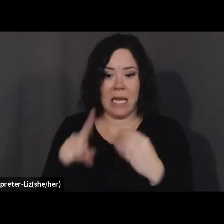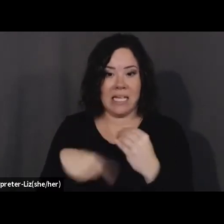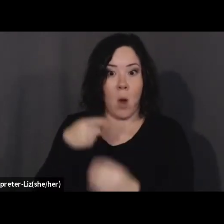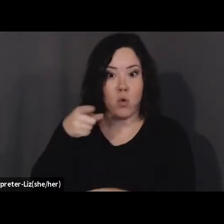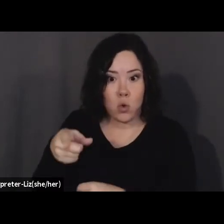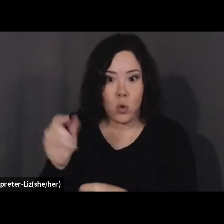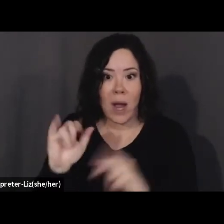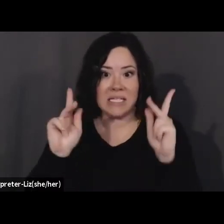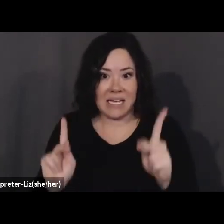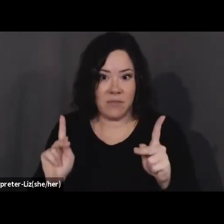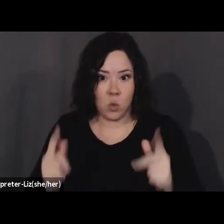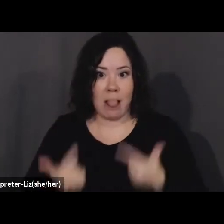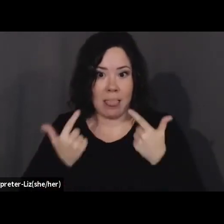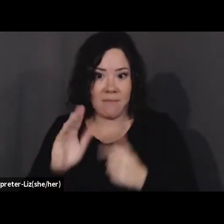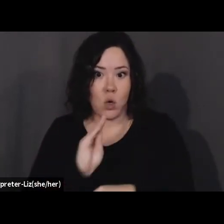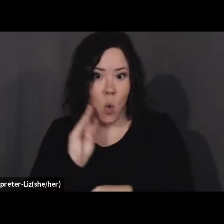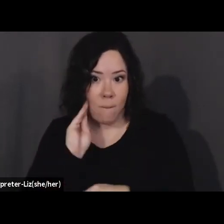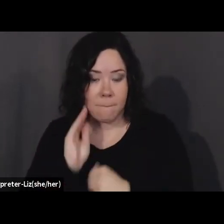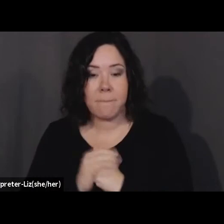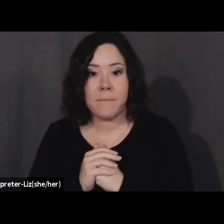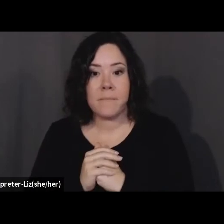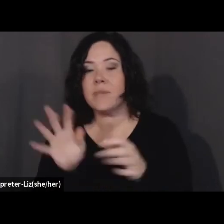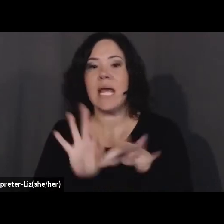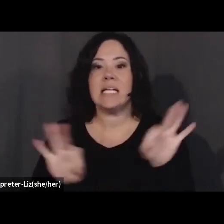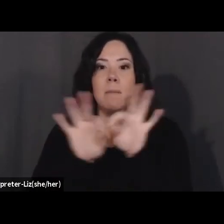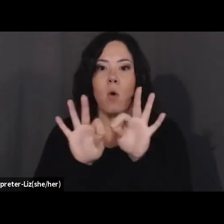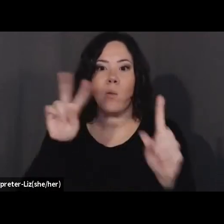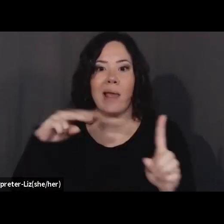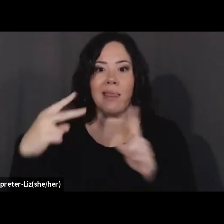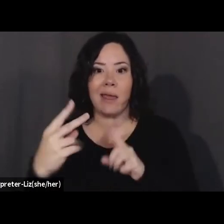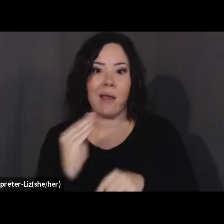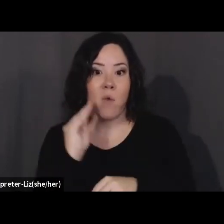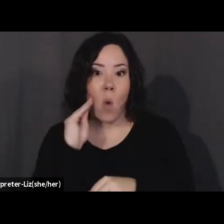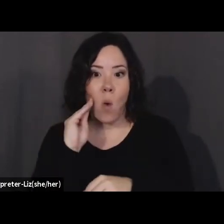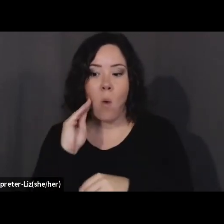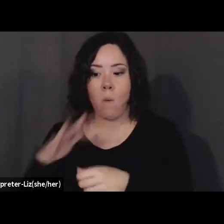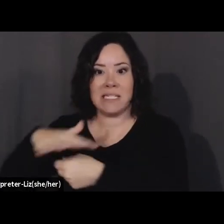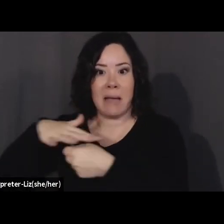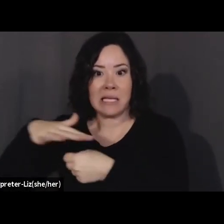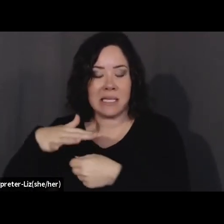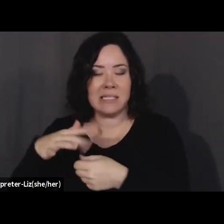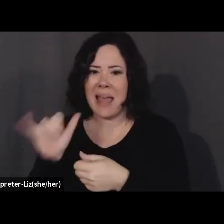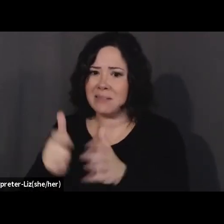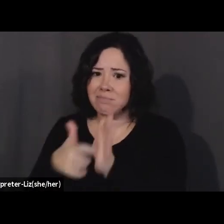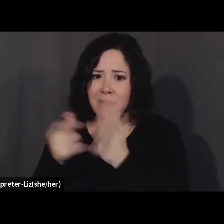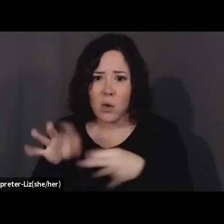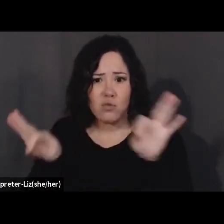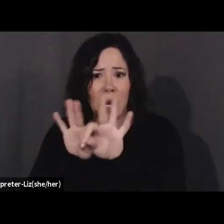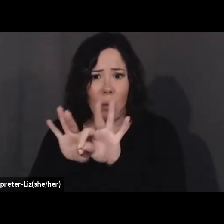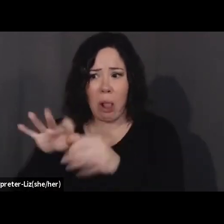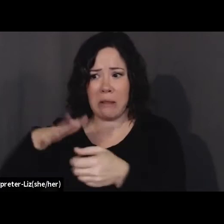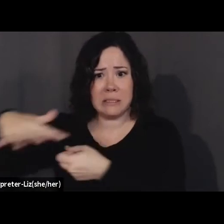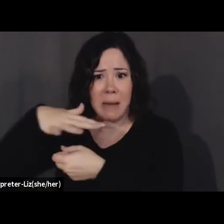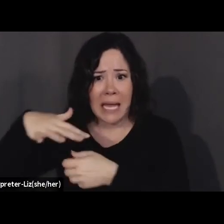your home. And it's really important we think of home spaces as being such critical spaces where